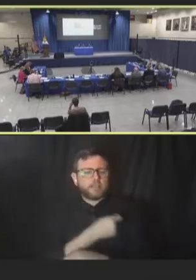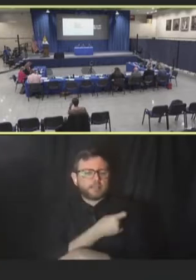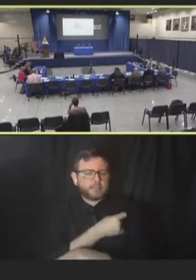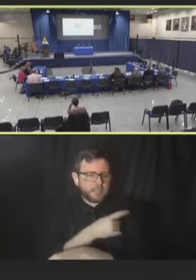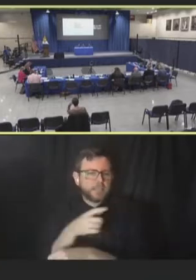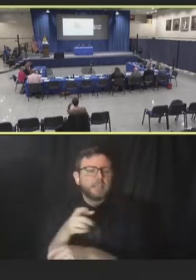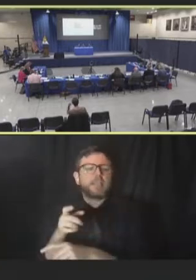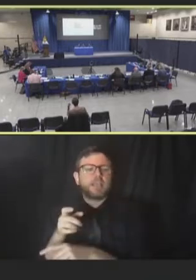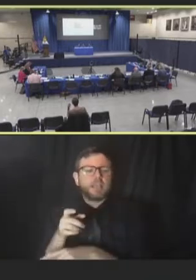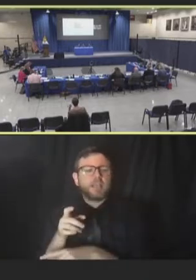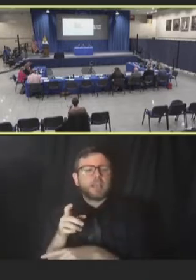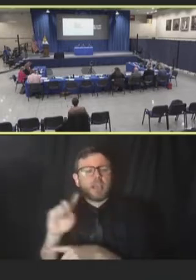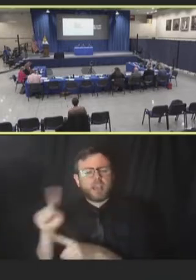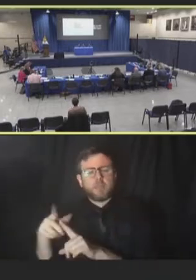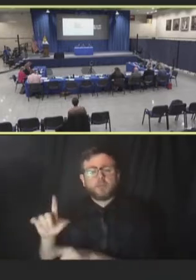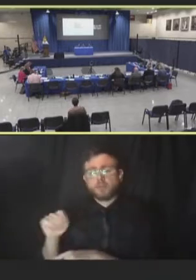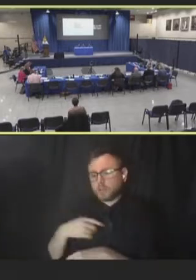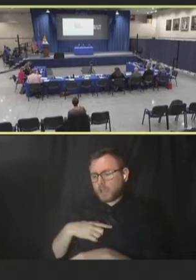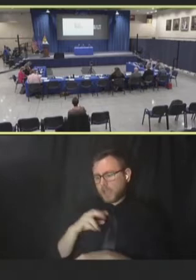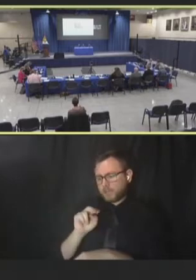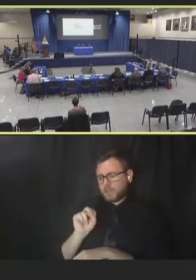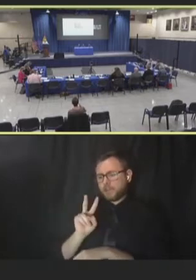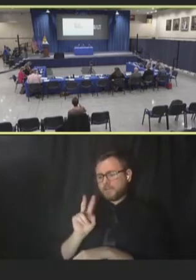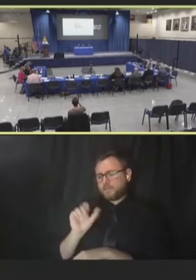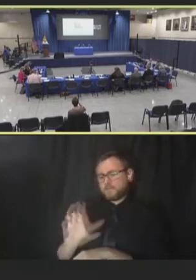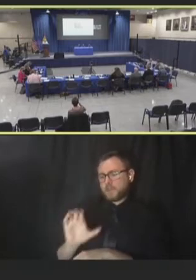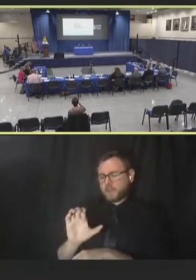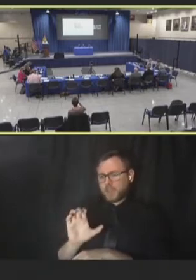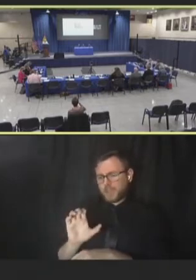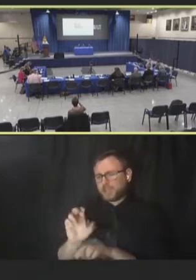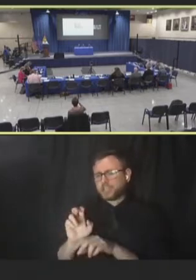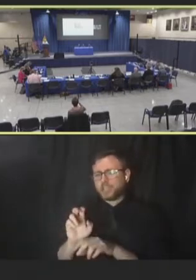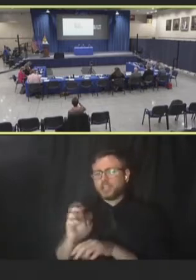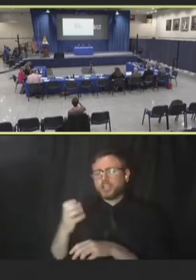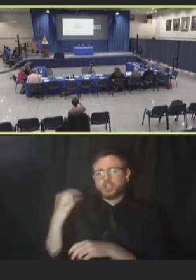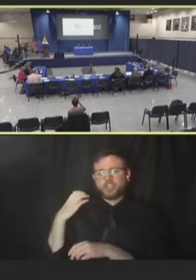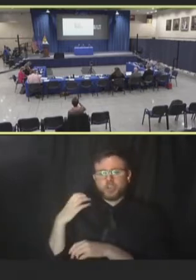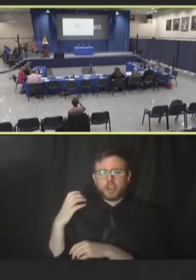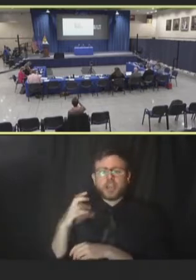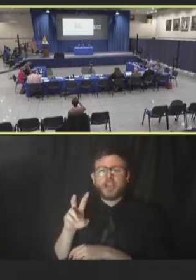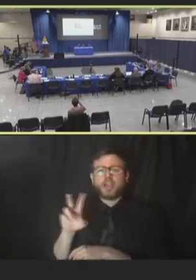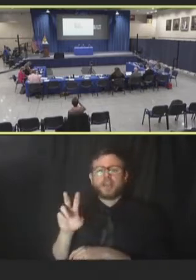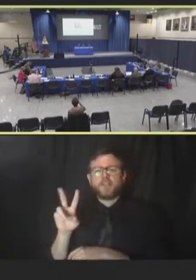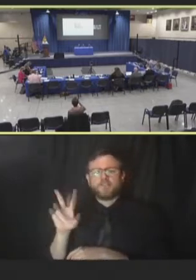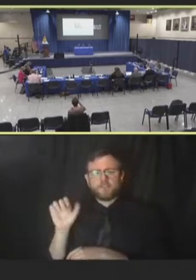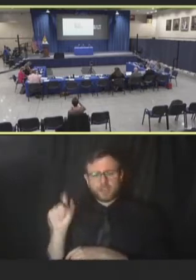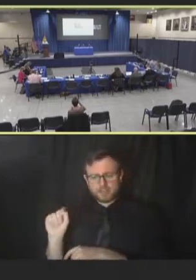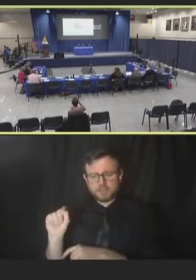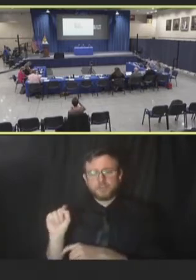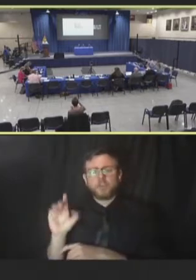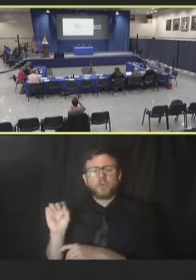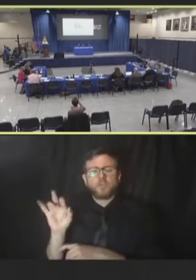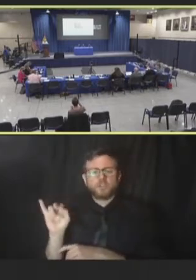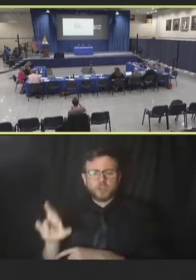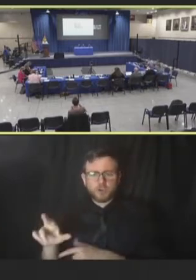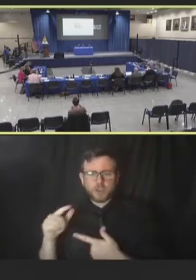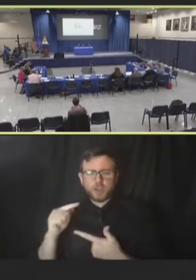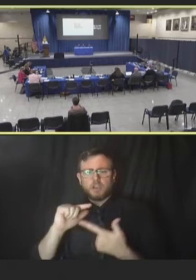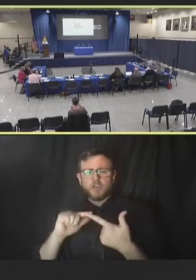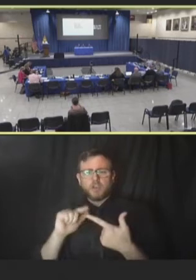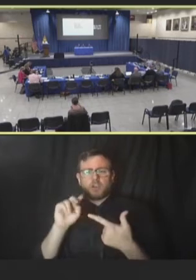as NVAC chair as well as VAST co-chair. I'll be followed by Dr. Nicola Klein from